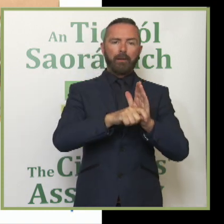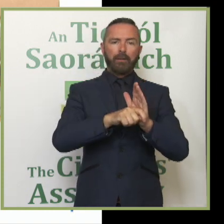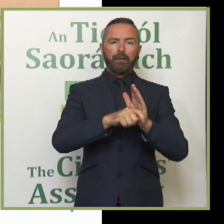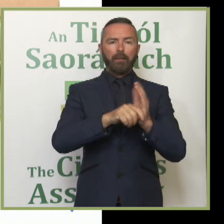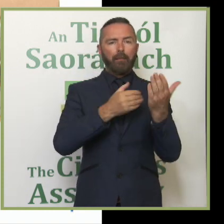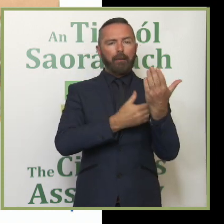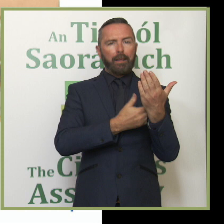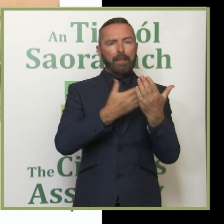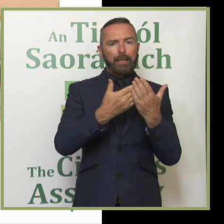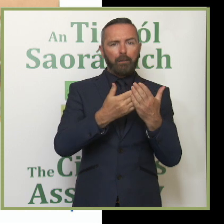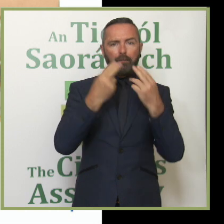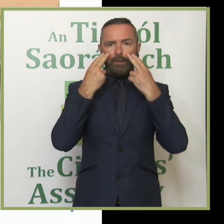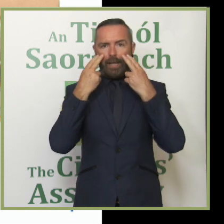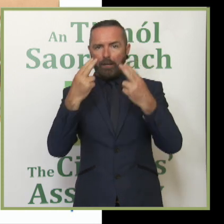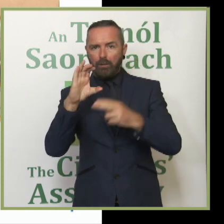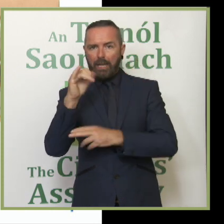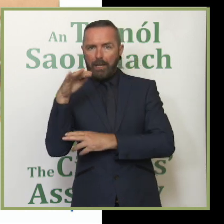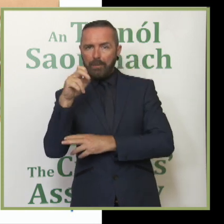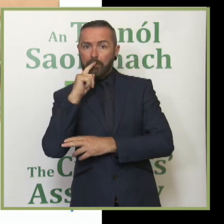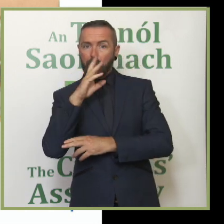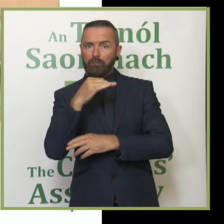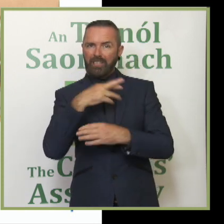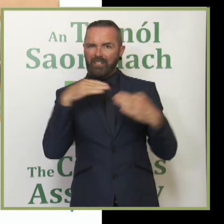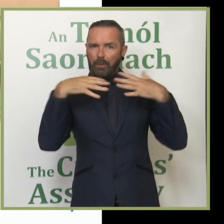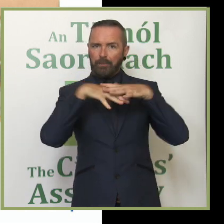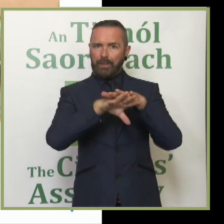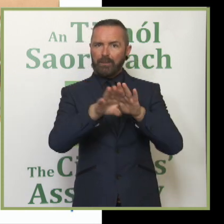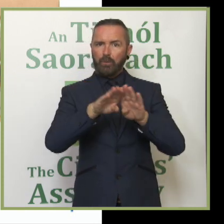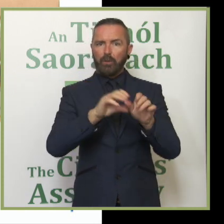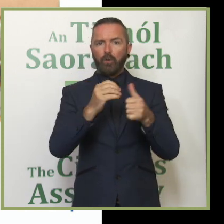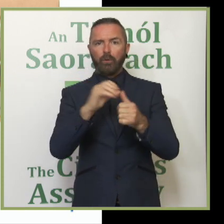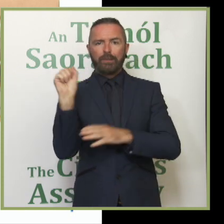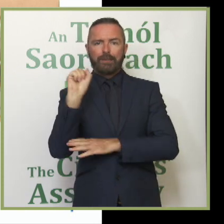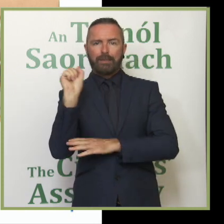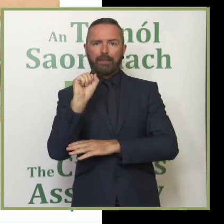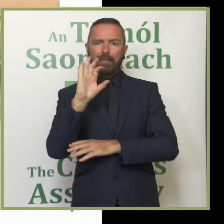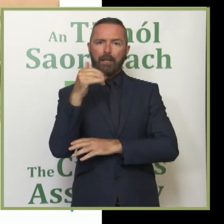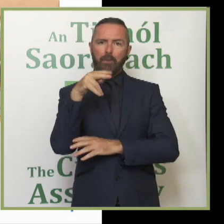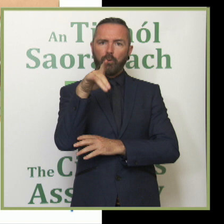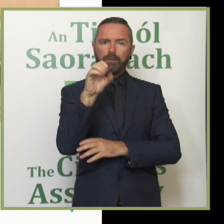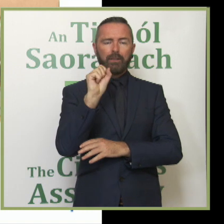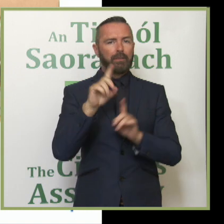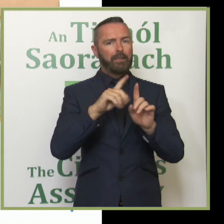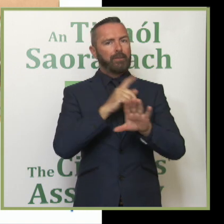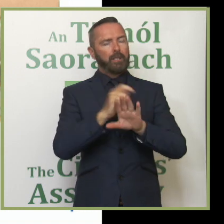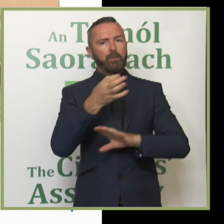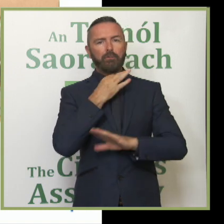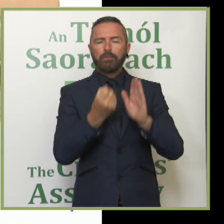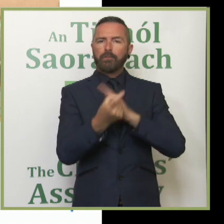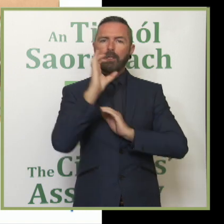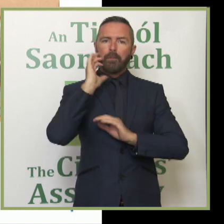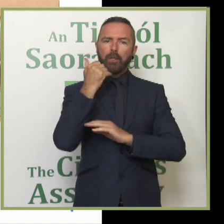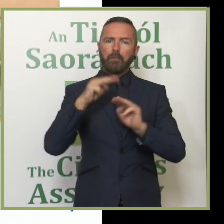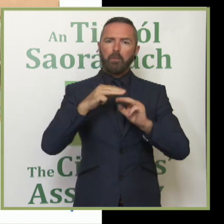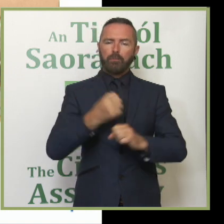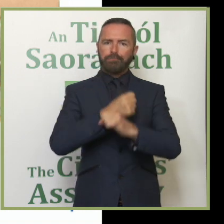they're in fact adulterated with synthetic cannabinoids. This creates different kinds of risks because synthetic cannabinoids promote more